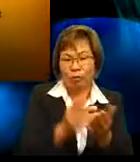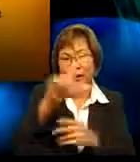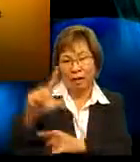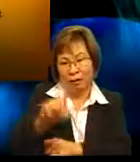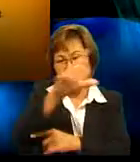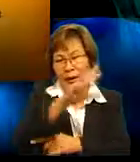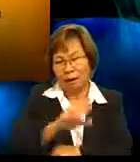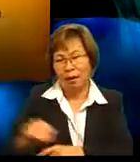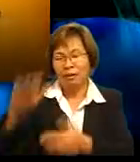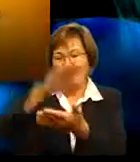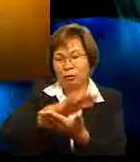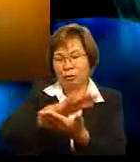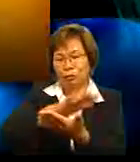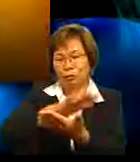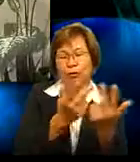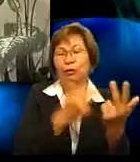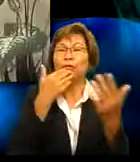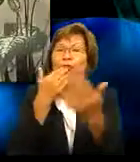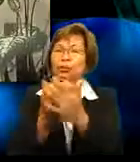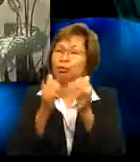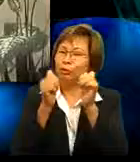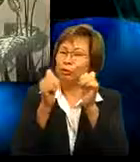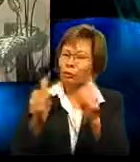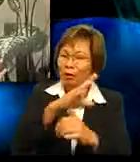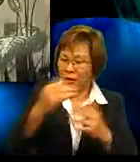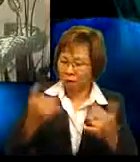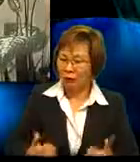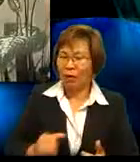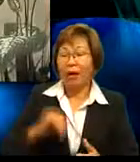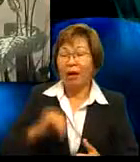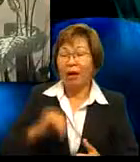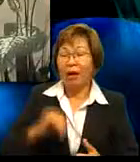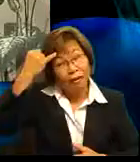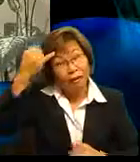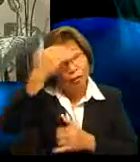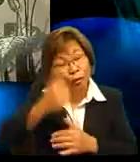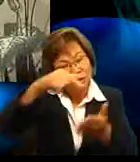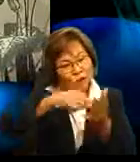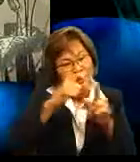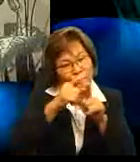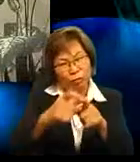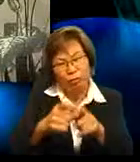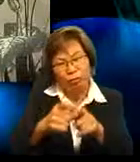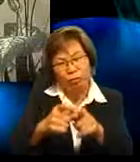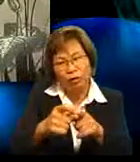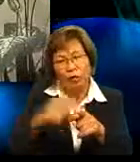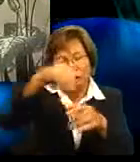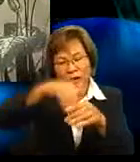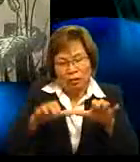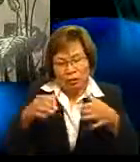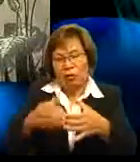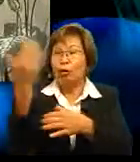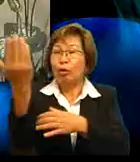library, and school. Good! Now, do you have any idea why these words fall under the category